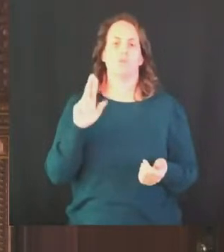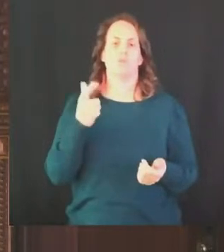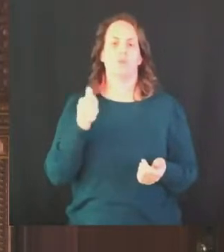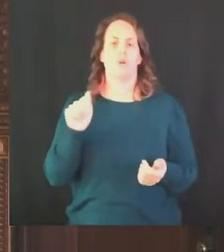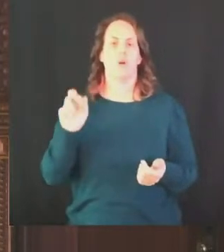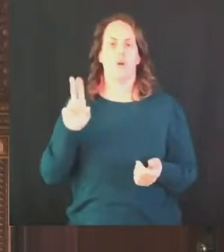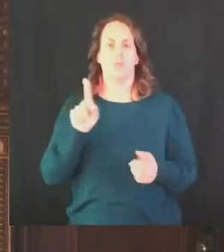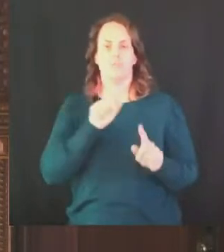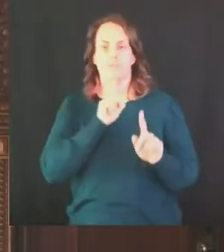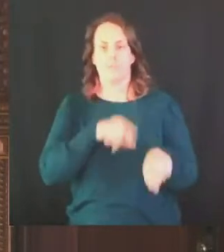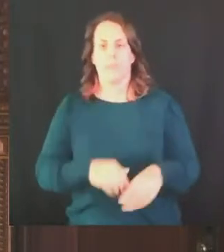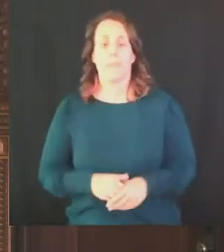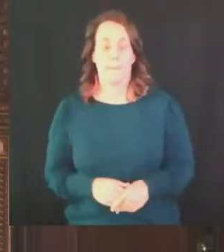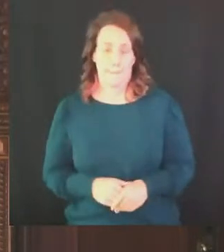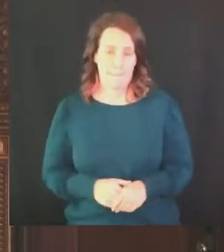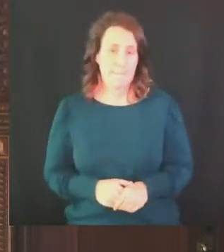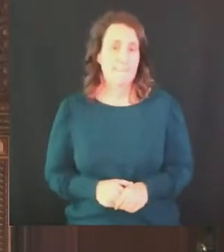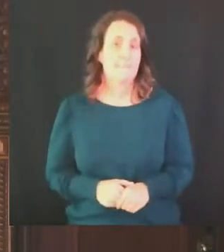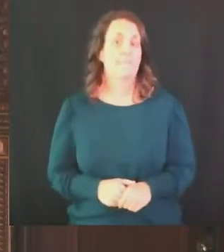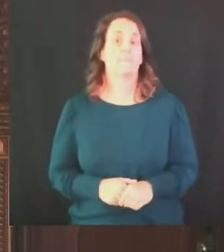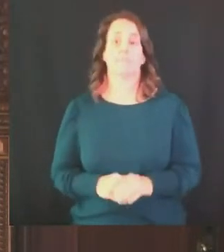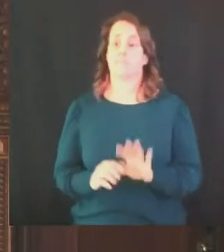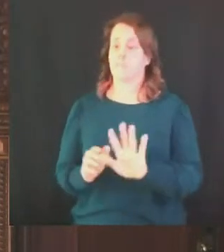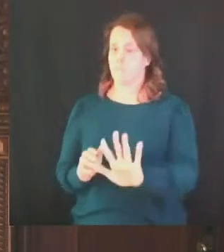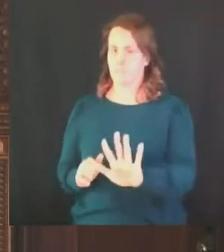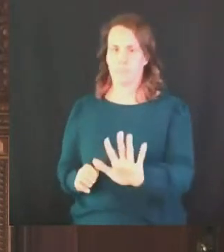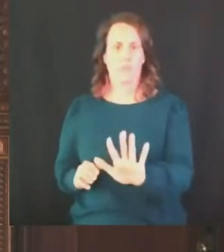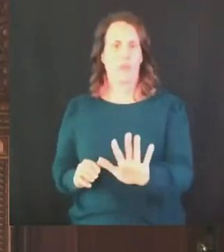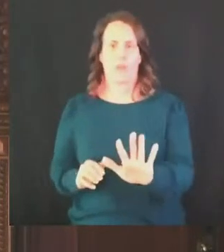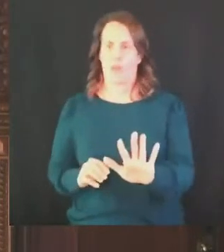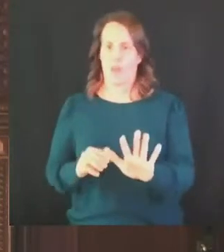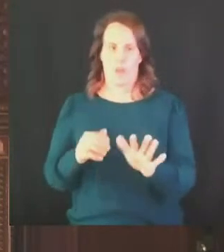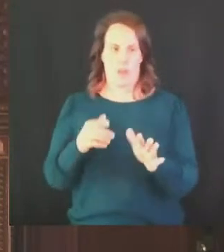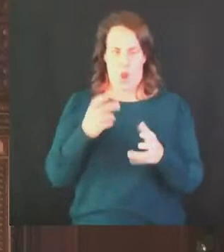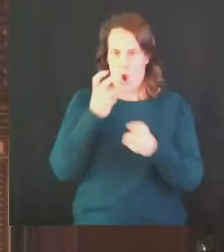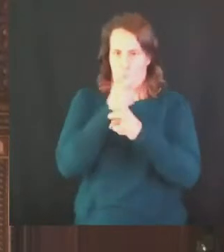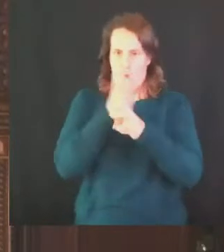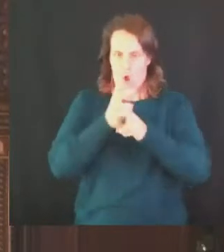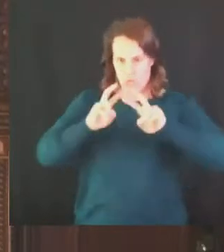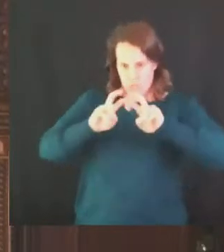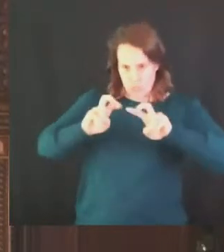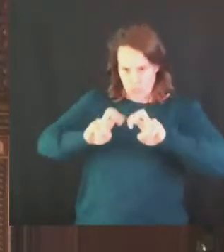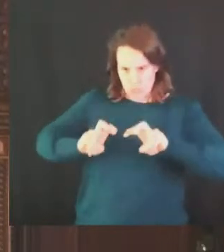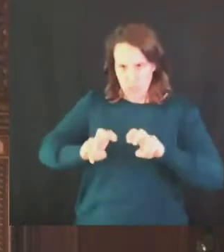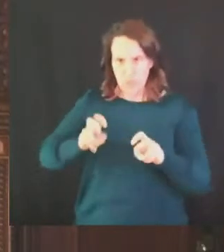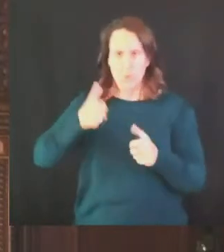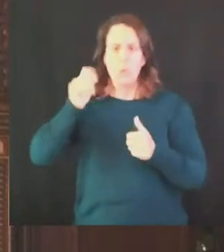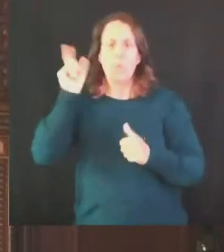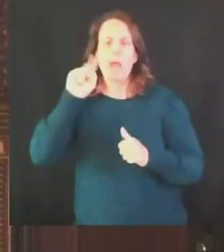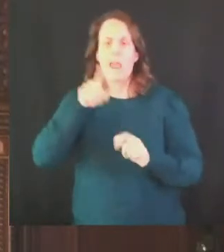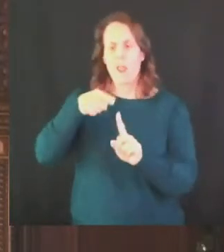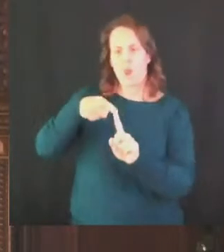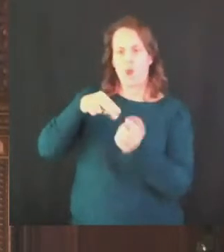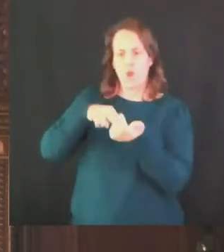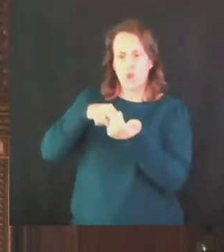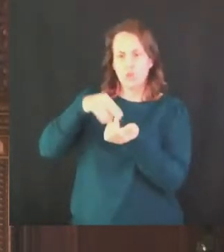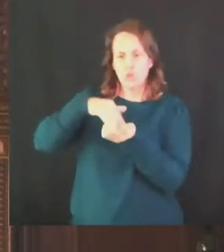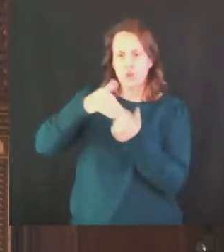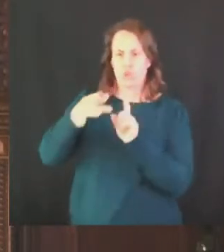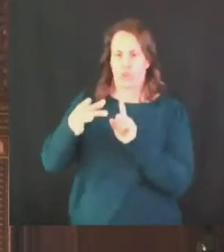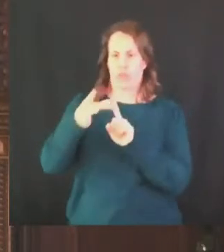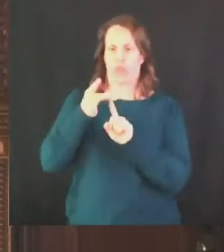we can use advanced methods to identify the strain of the virus using genetic technology called